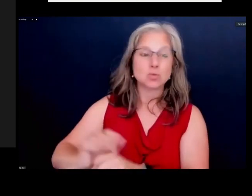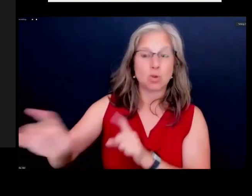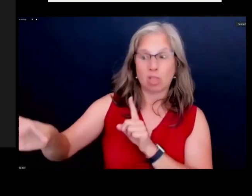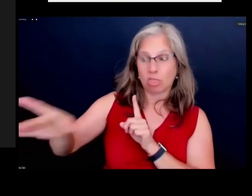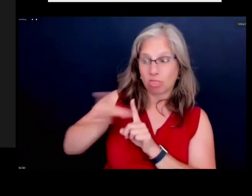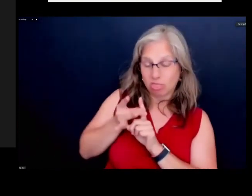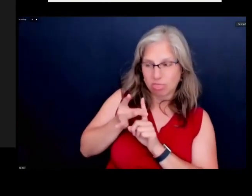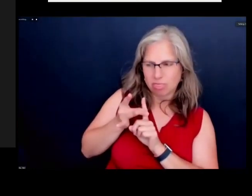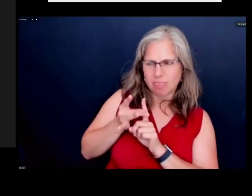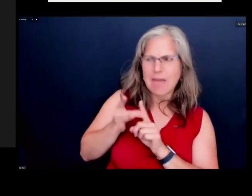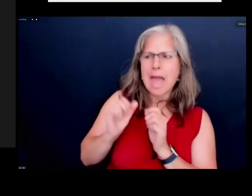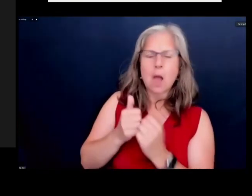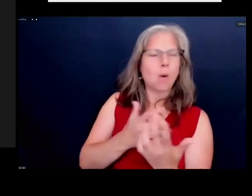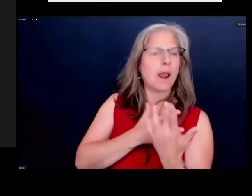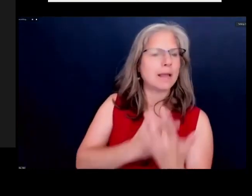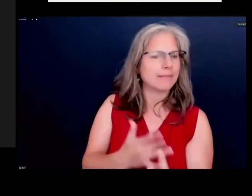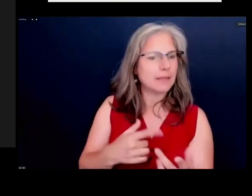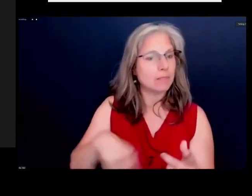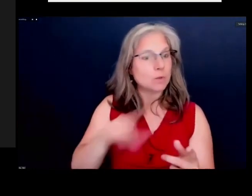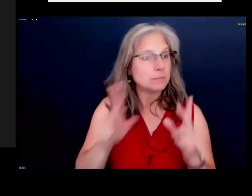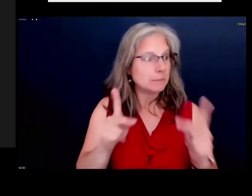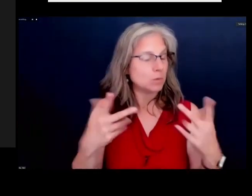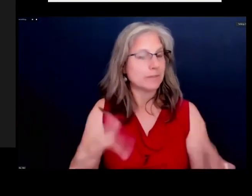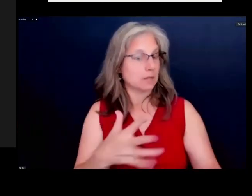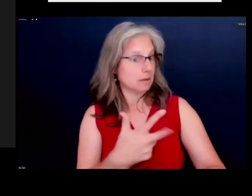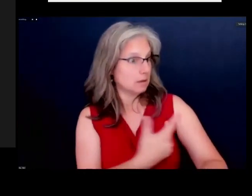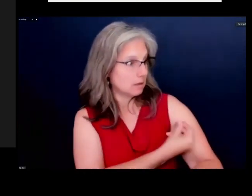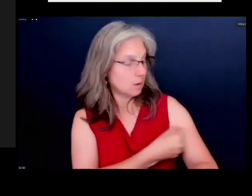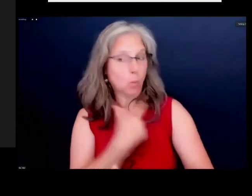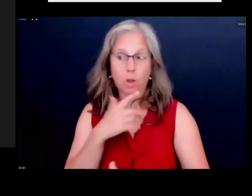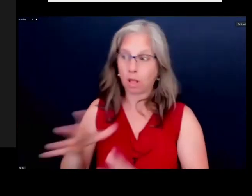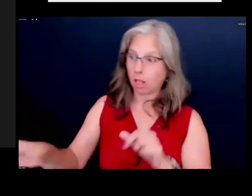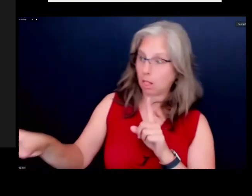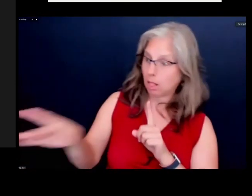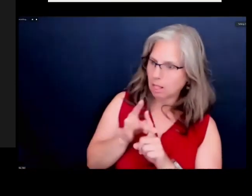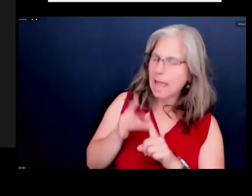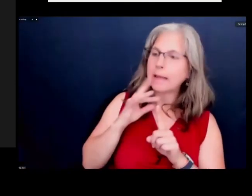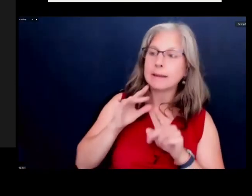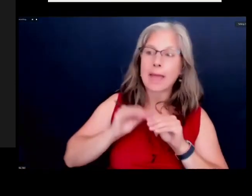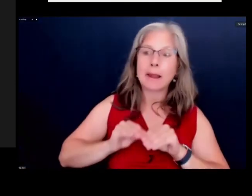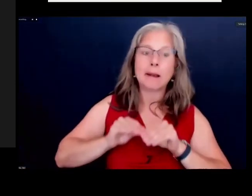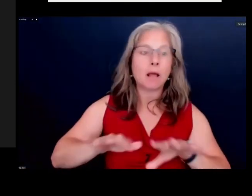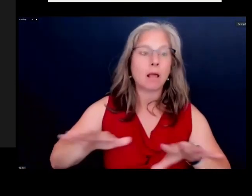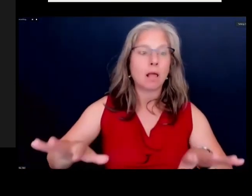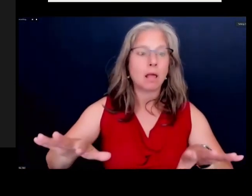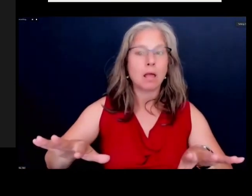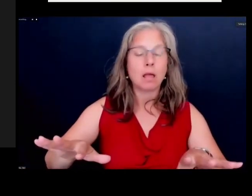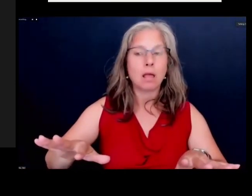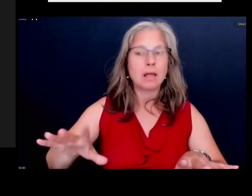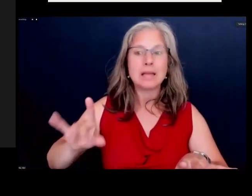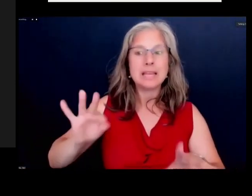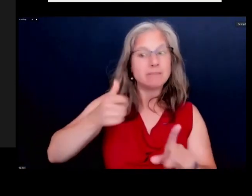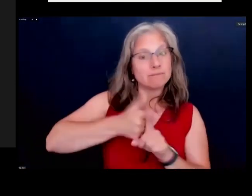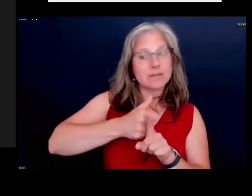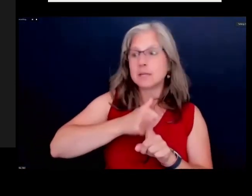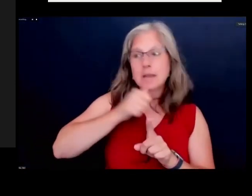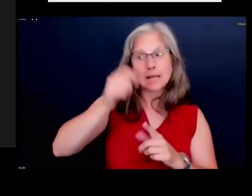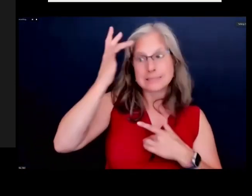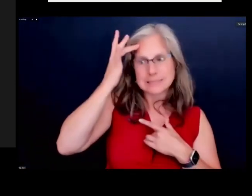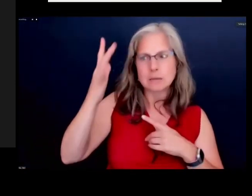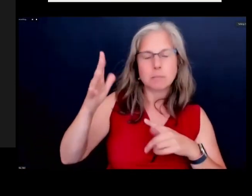and how likely are vaccinated people to get infected and infect others, even if they don't get